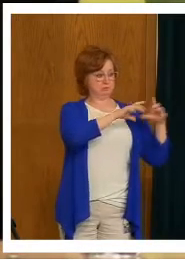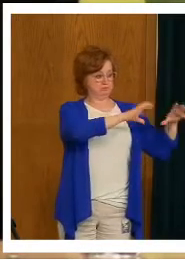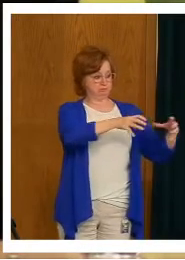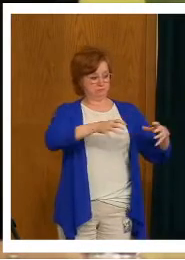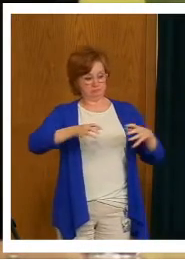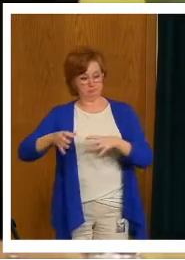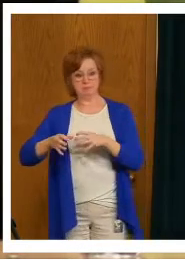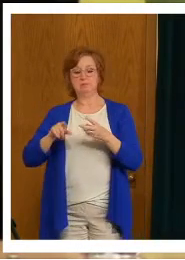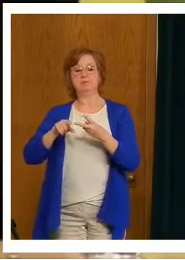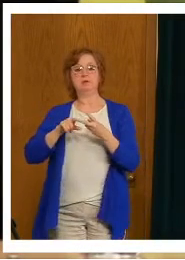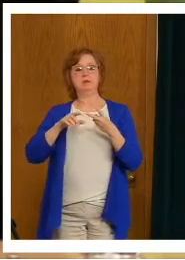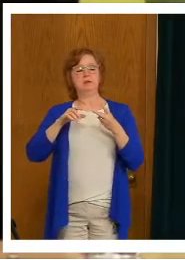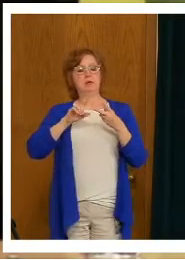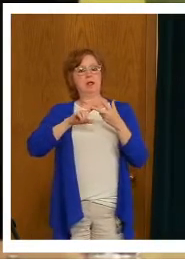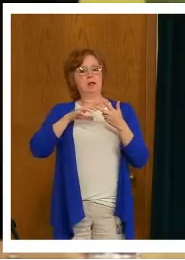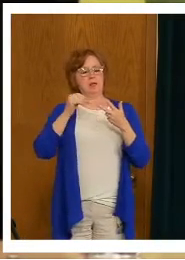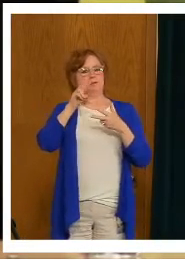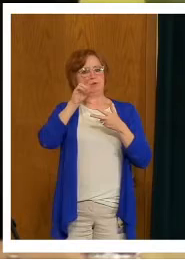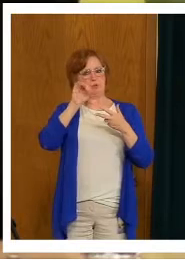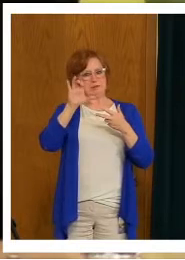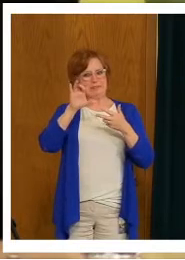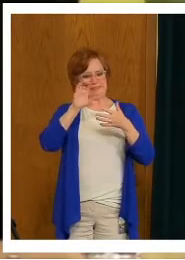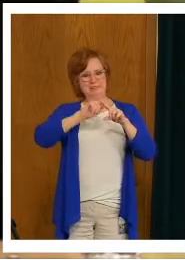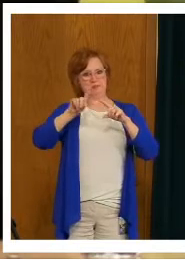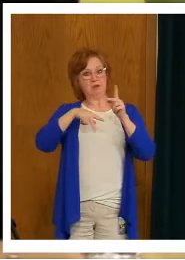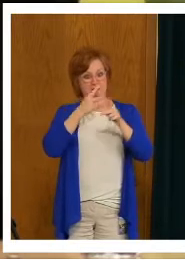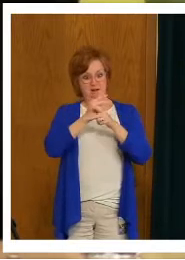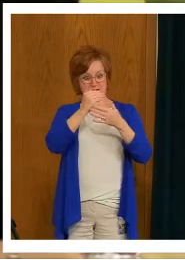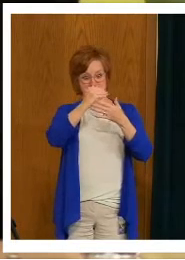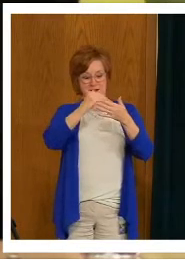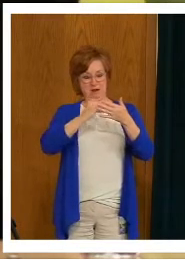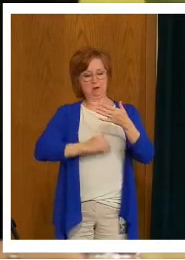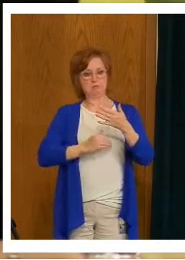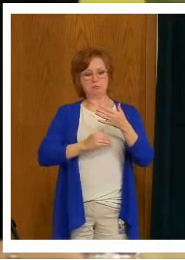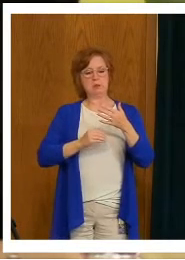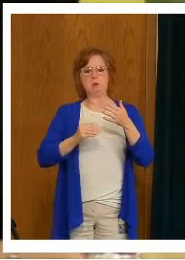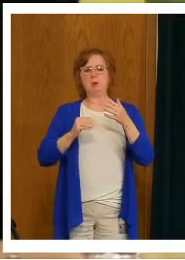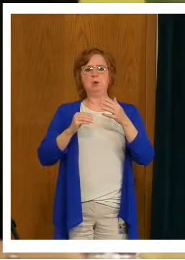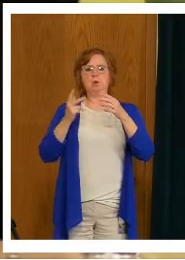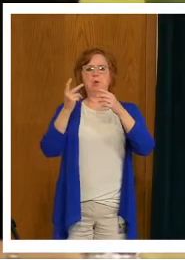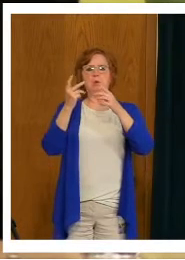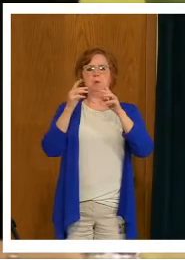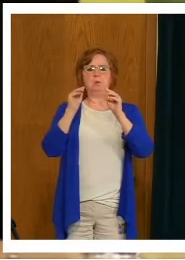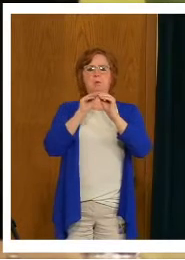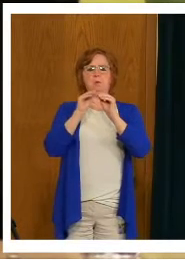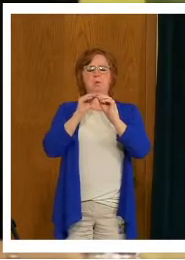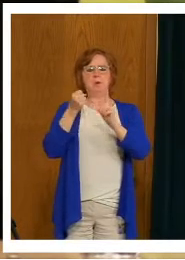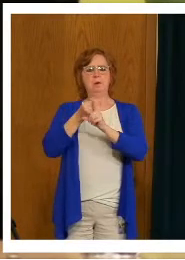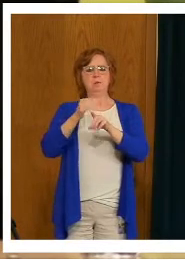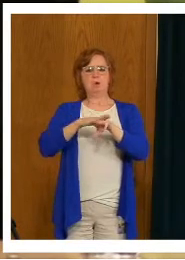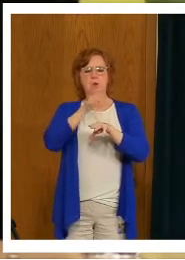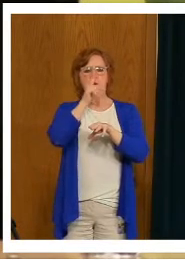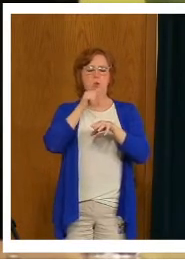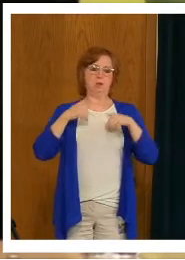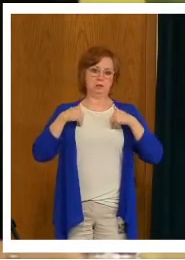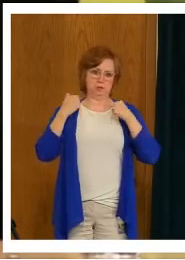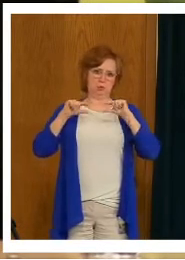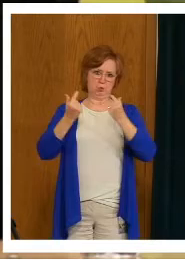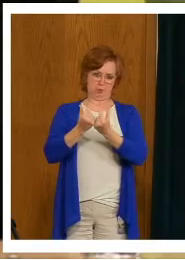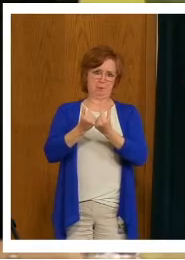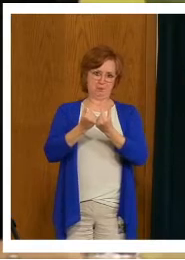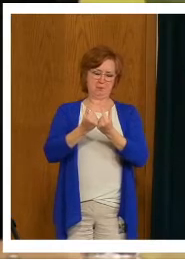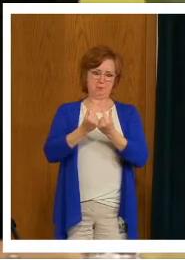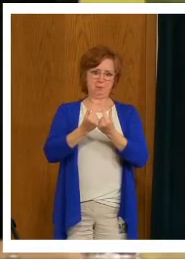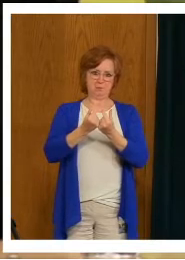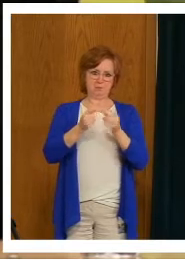in higher concentrations in Saskatchewan have been shown to be more dangerous to young people as well. Secondly, you need to